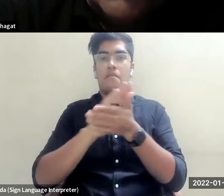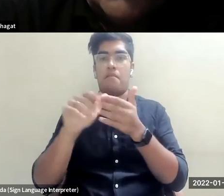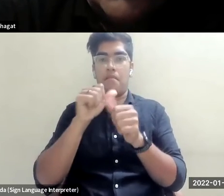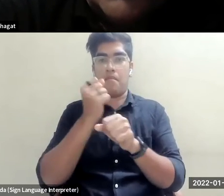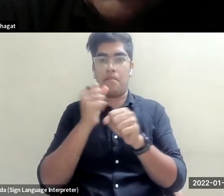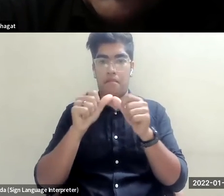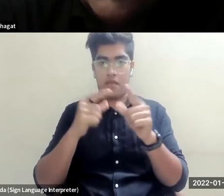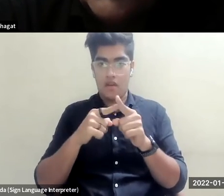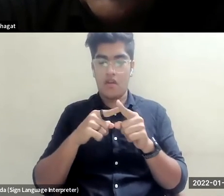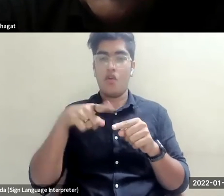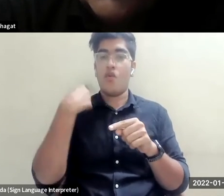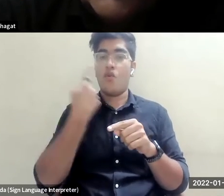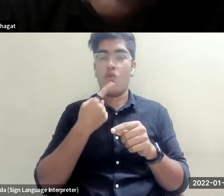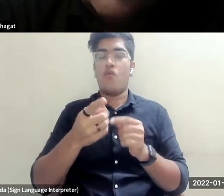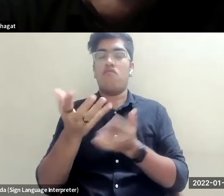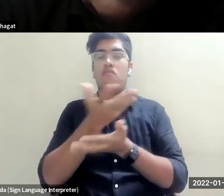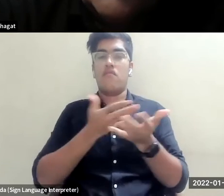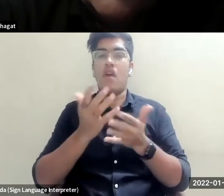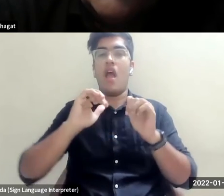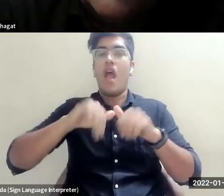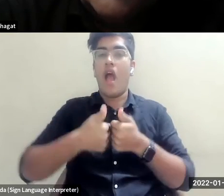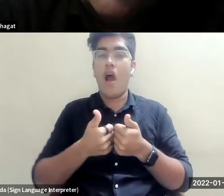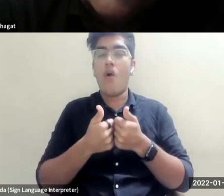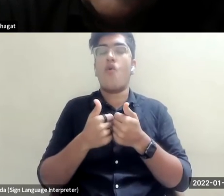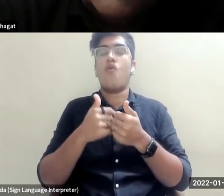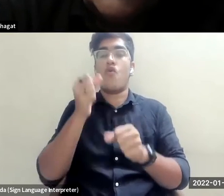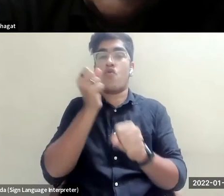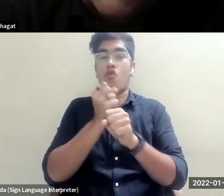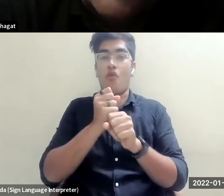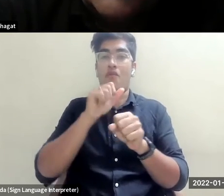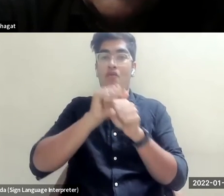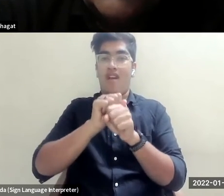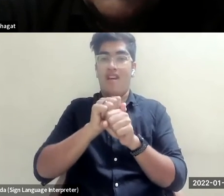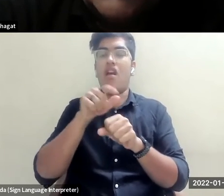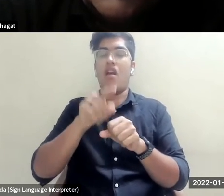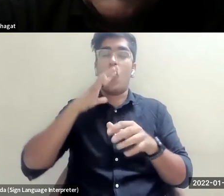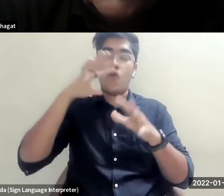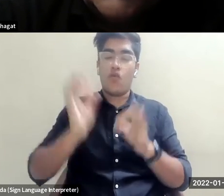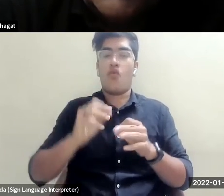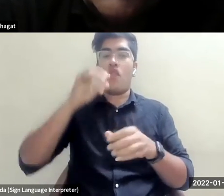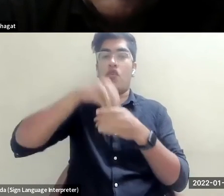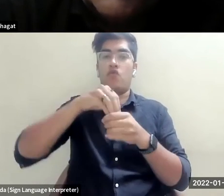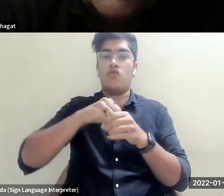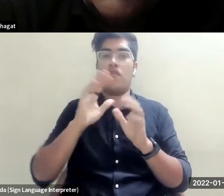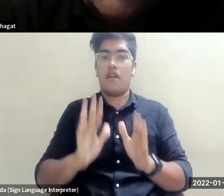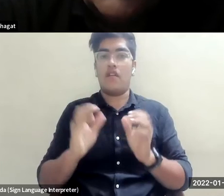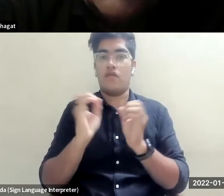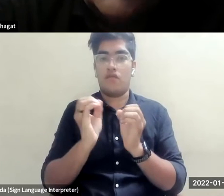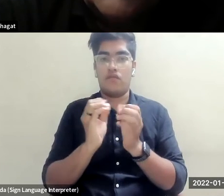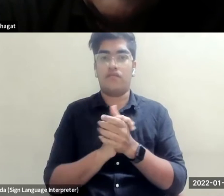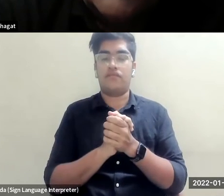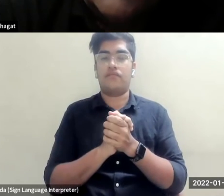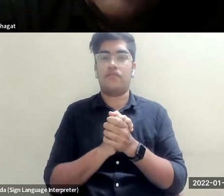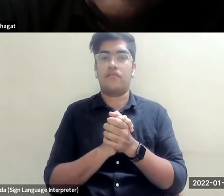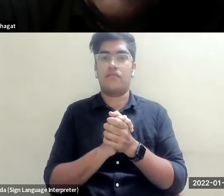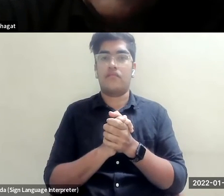how we can ensure that governance is truly inclusive. And Sambhaji will be talking to us in